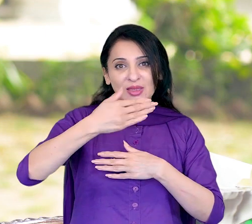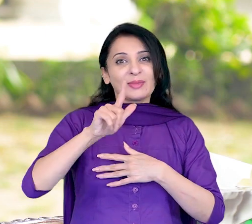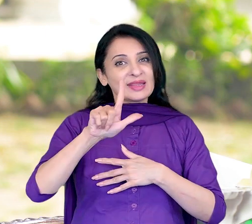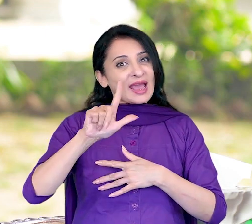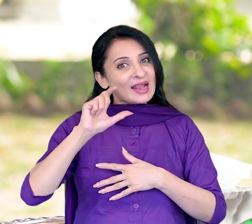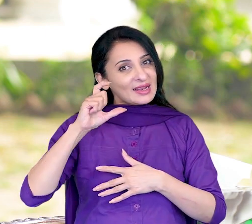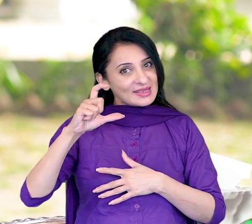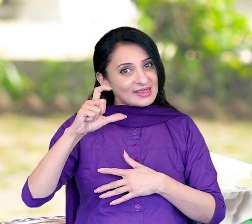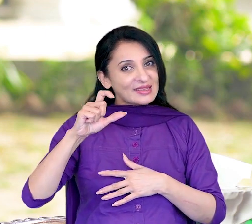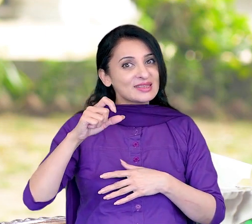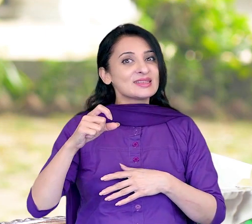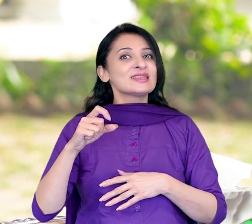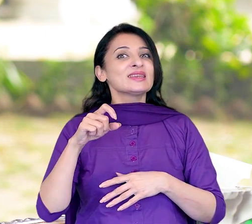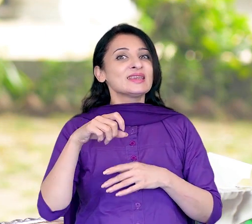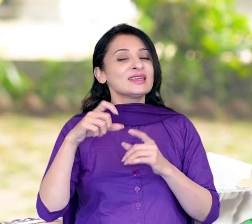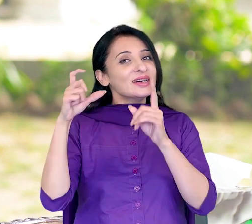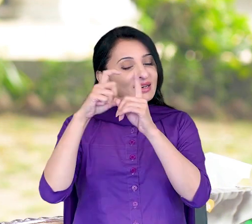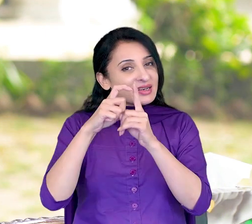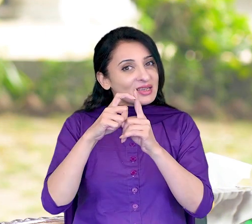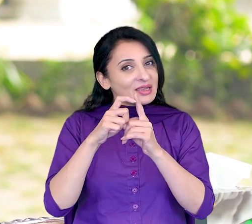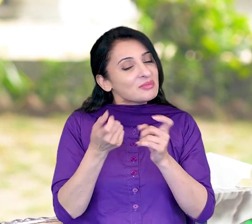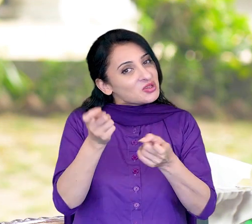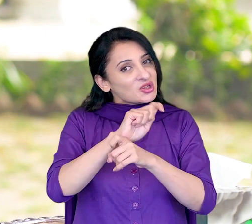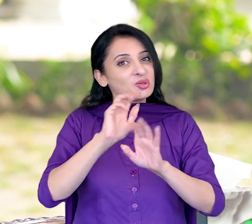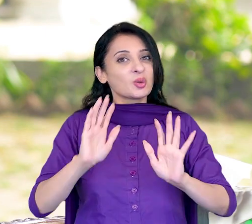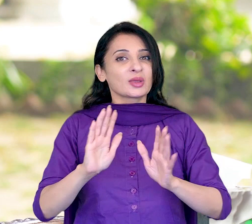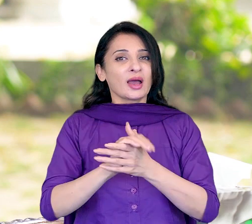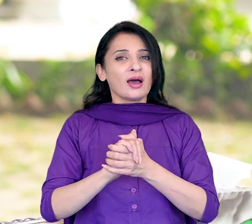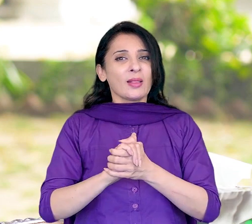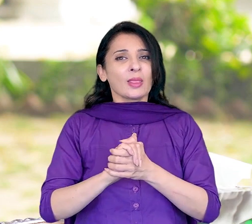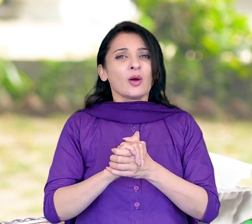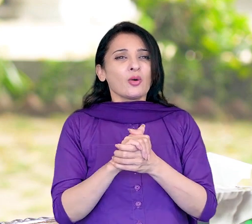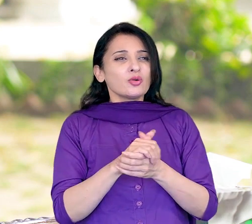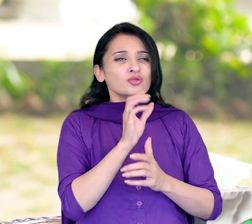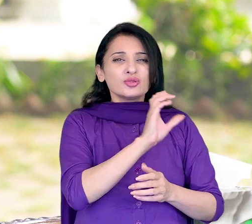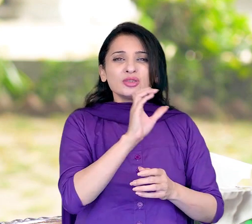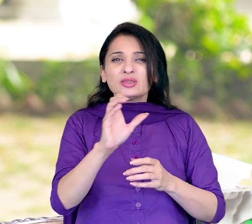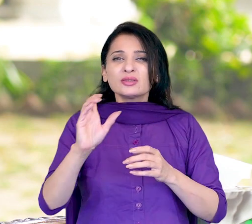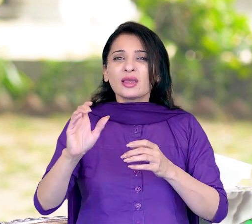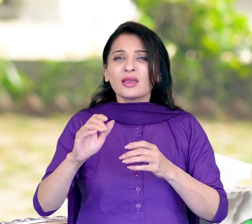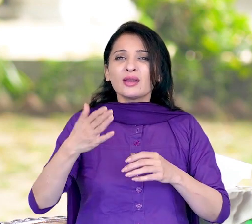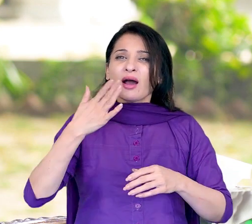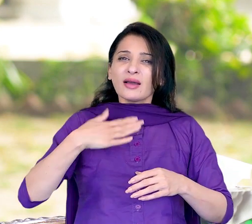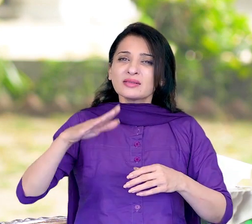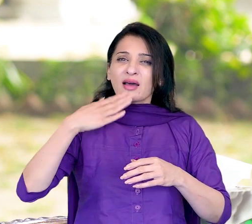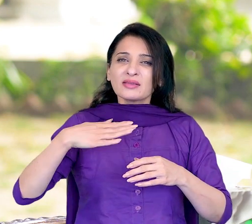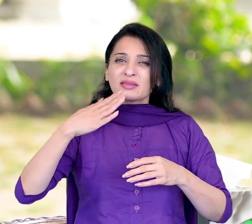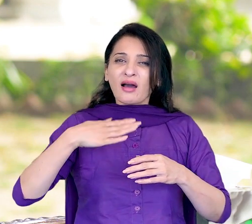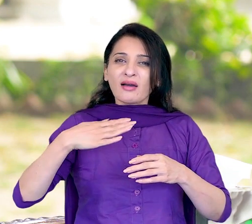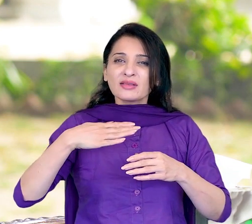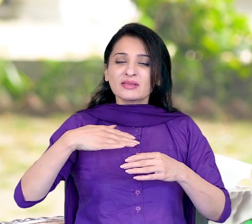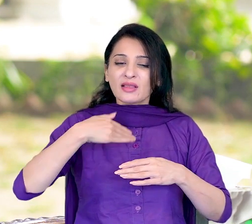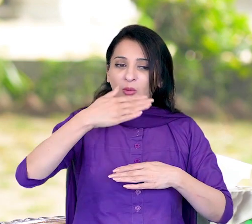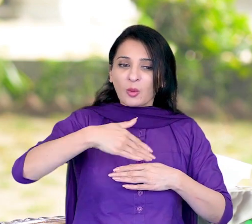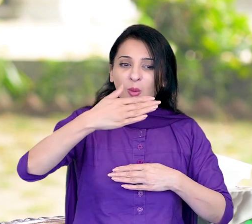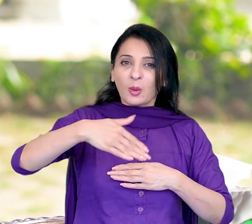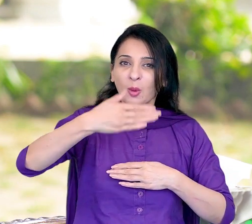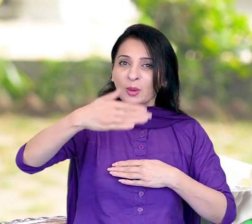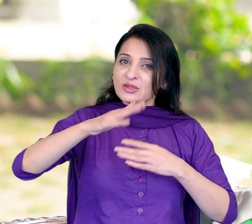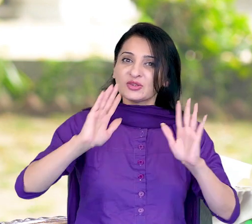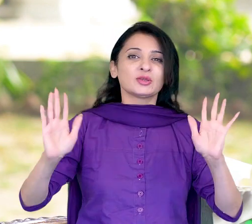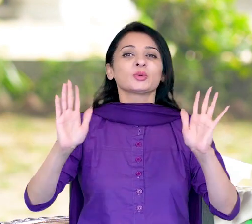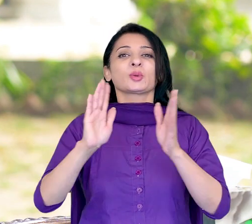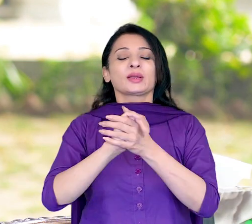then came an LCD, then LED, then I don't know what else. So things have been evolving around IT, and that's the beauty